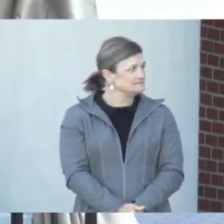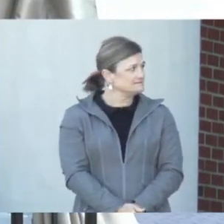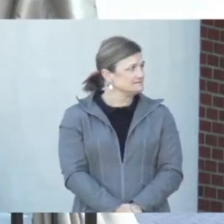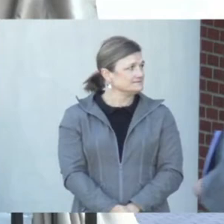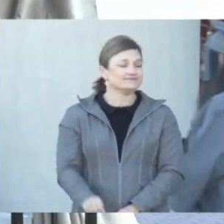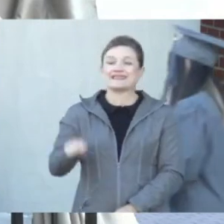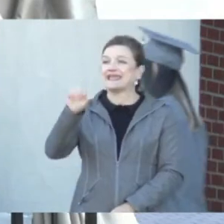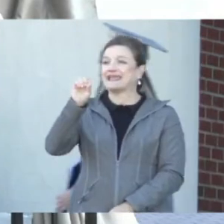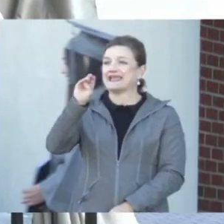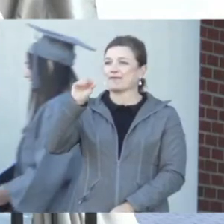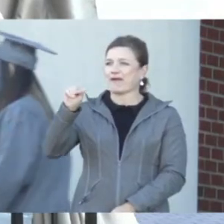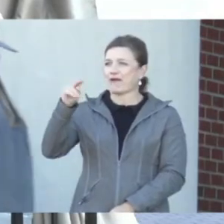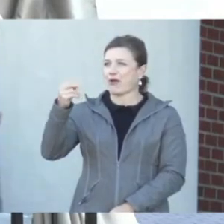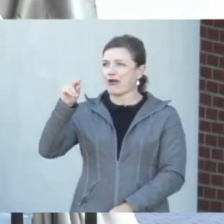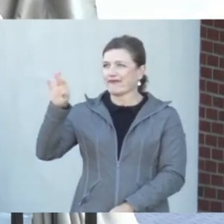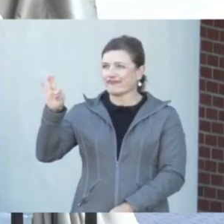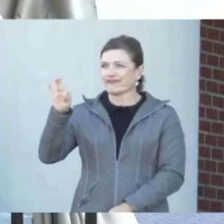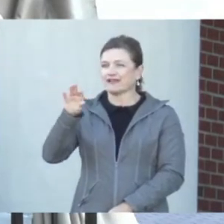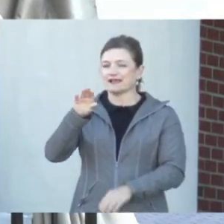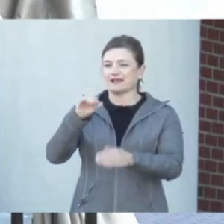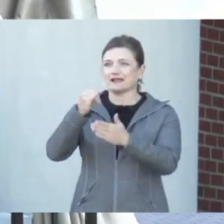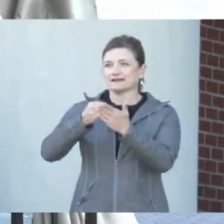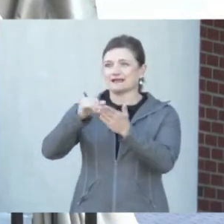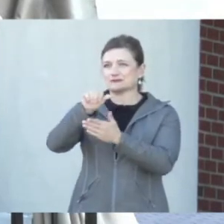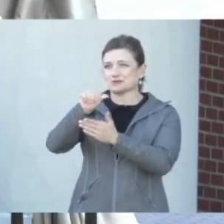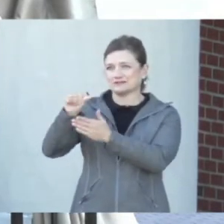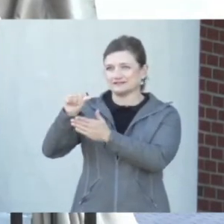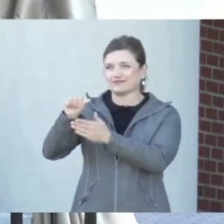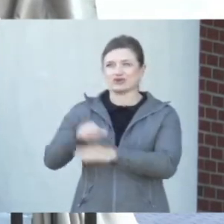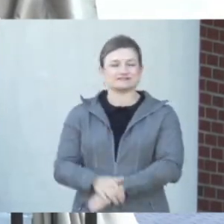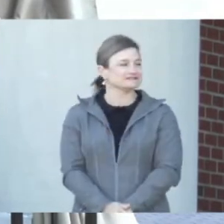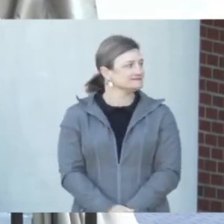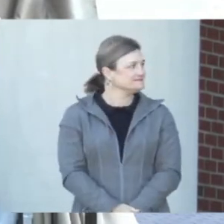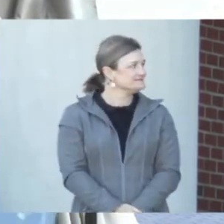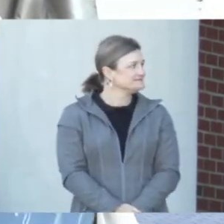Emma Hoff, Associate in Arts.